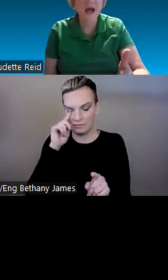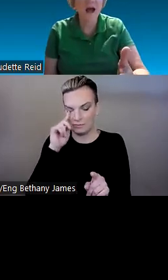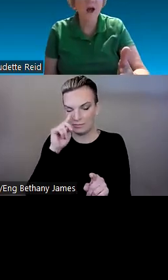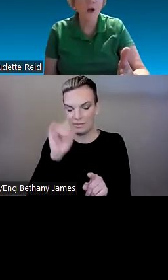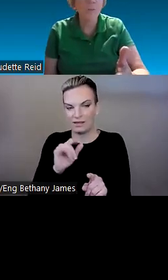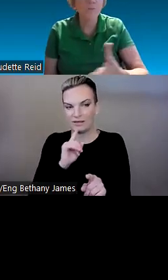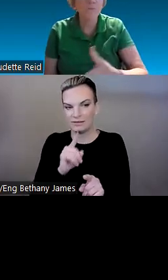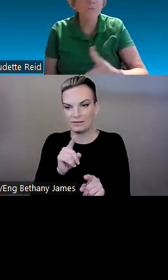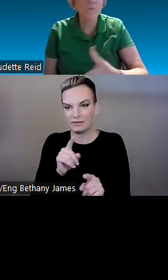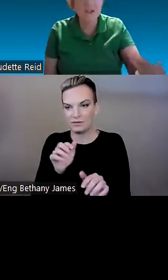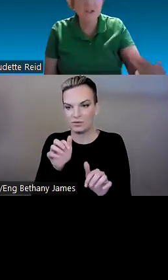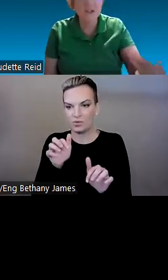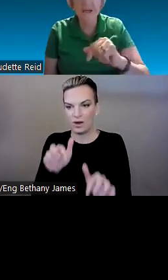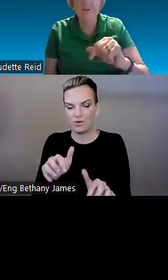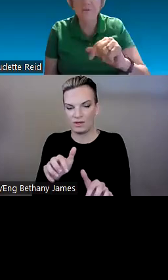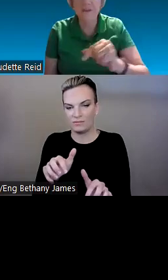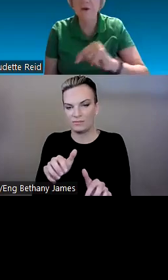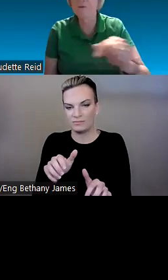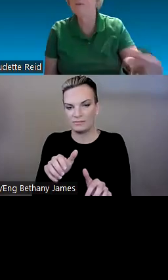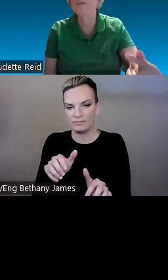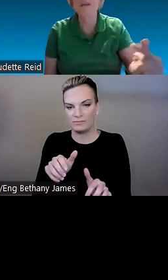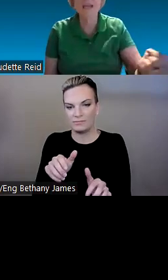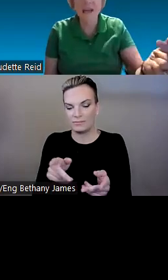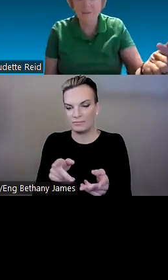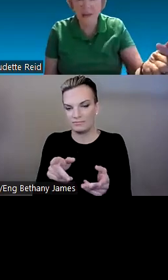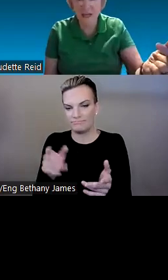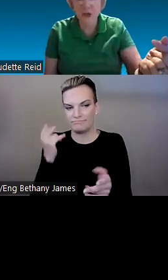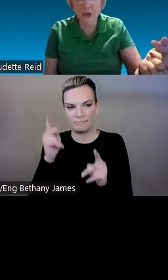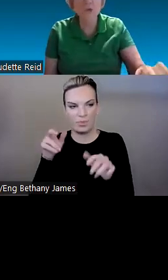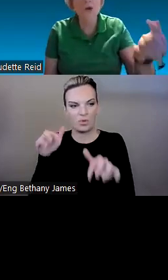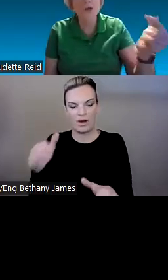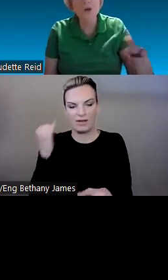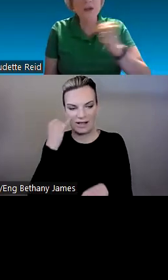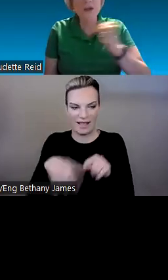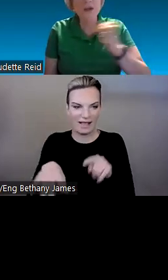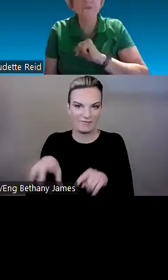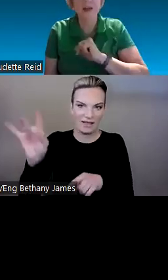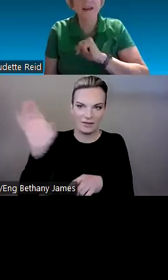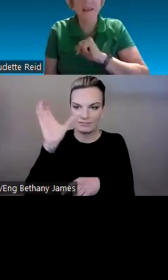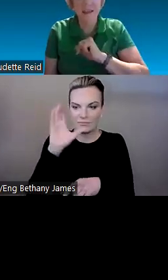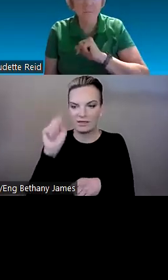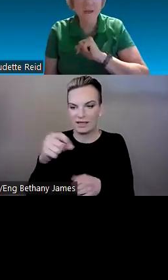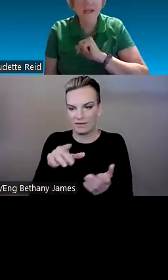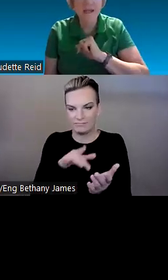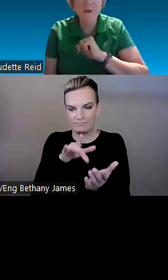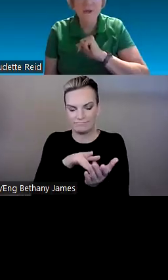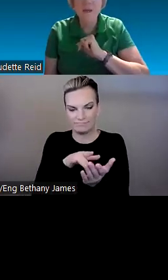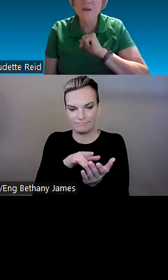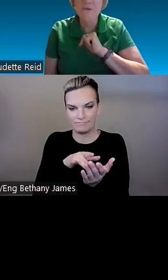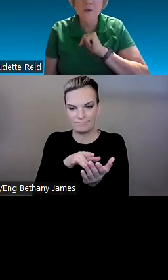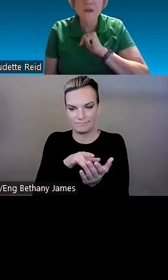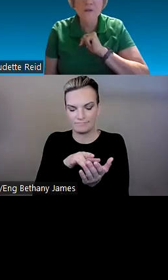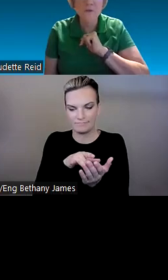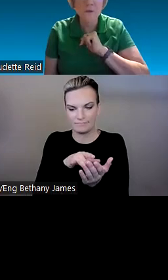place. So that if they can't find you, you're able to find them. And so it can